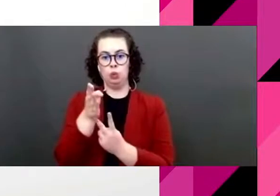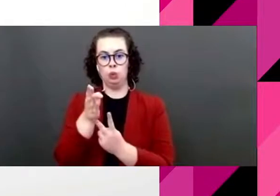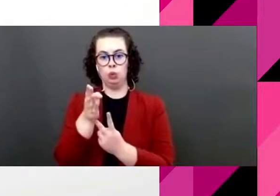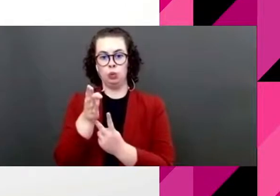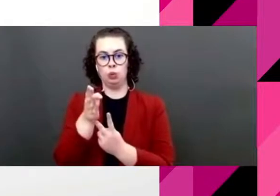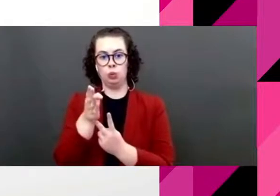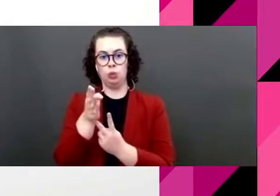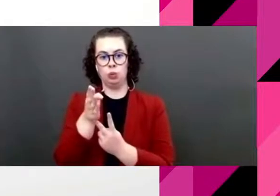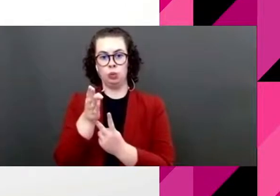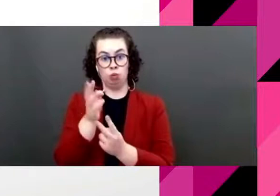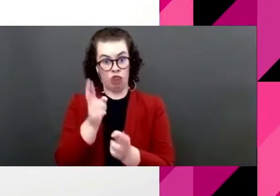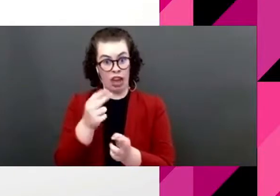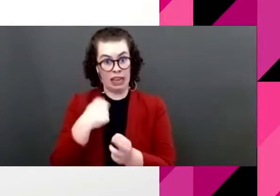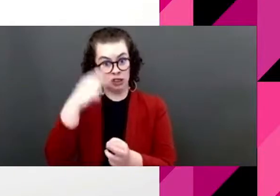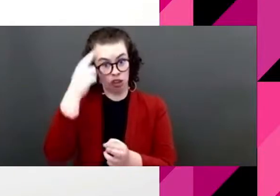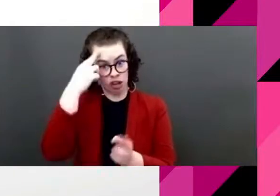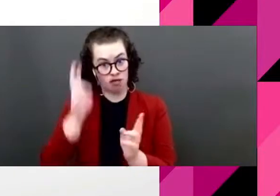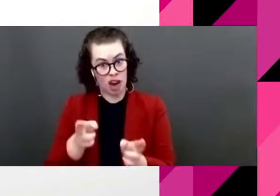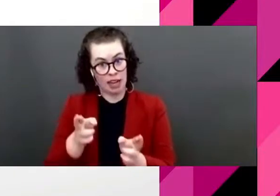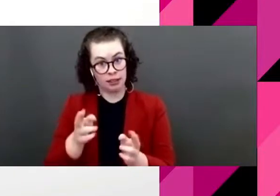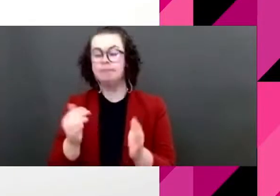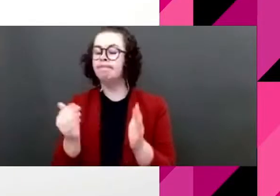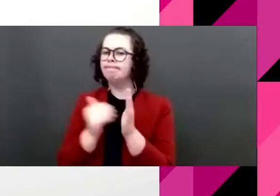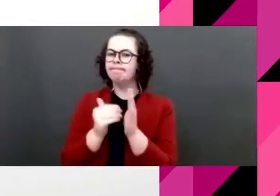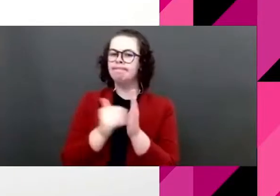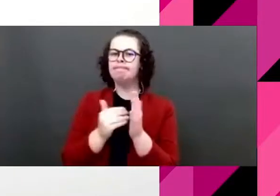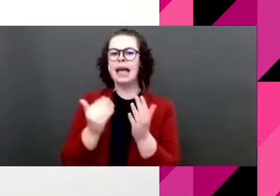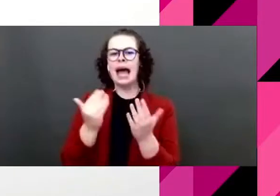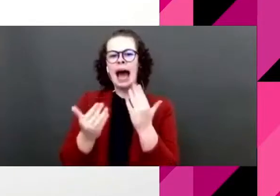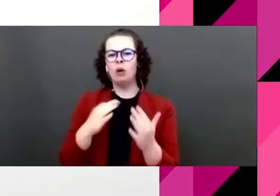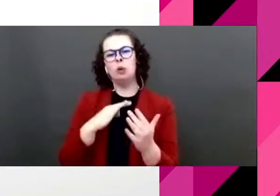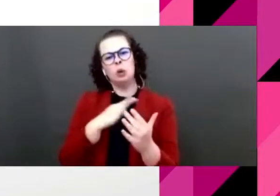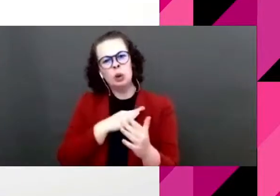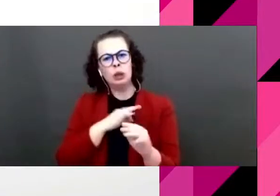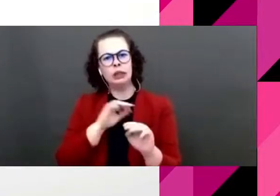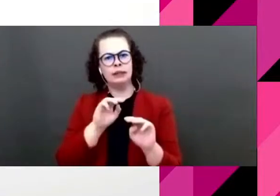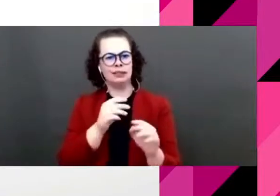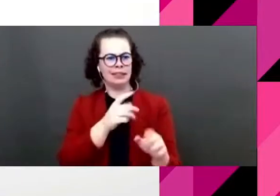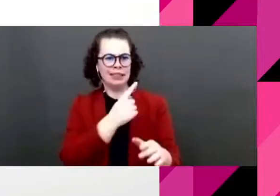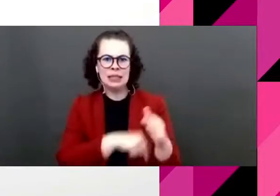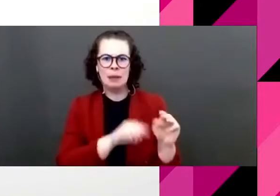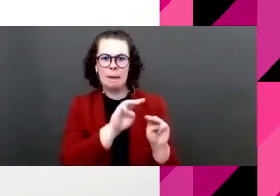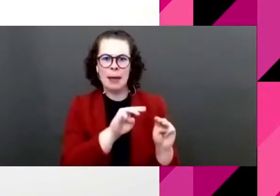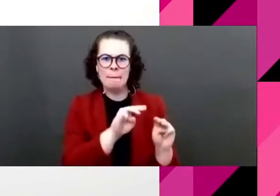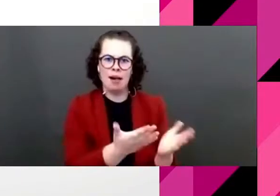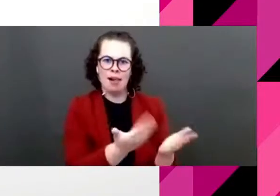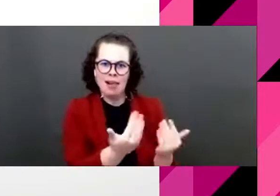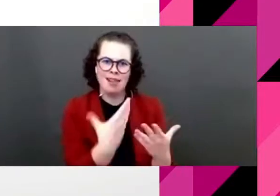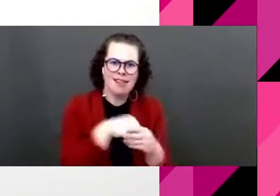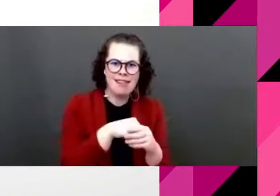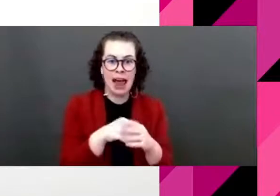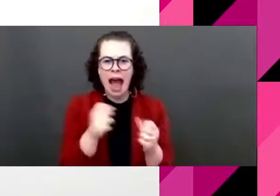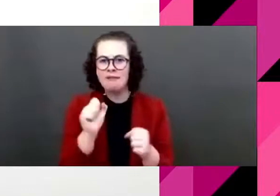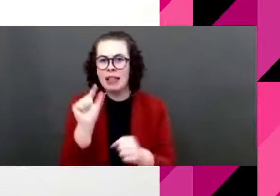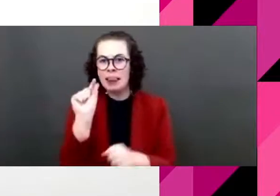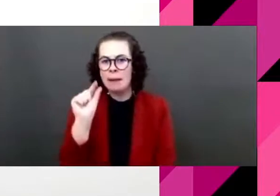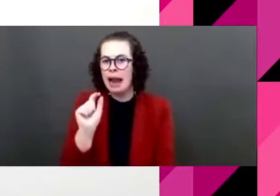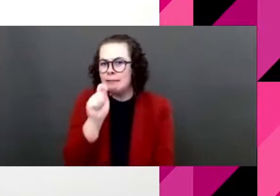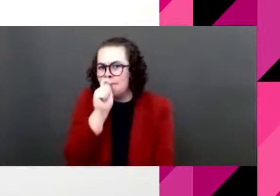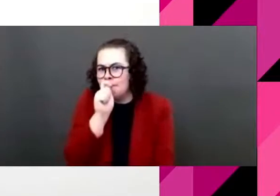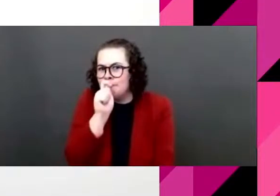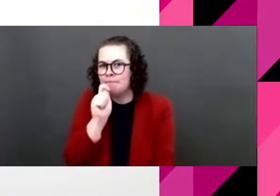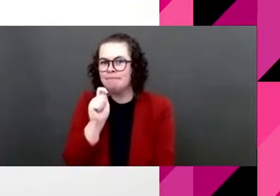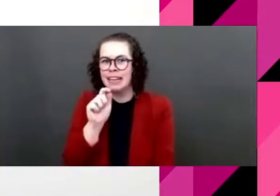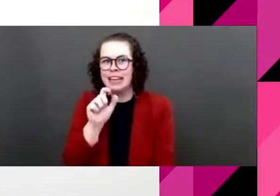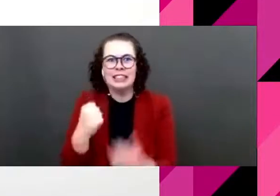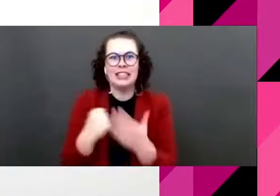Sorry, yeah. I mean, to get effective participation, are there particular secrets of success there? Yes, of